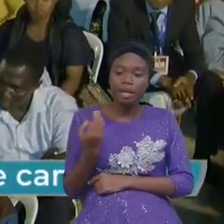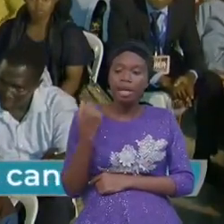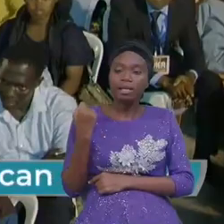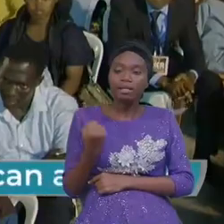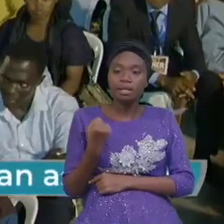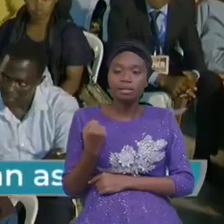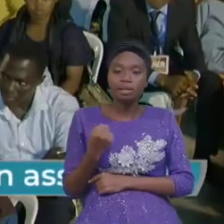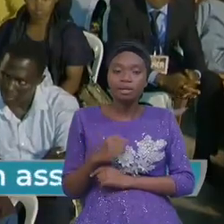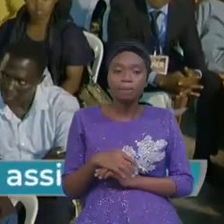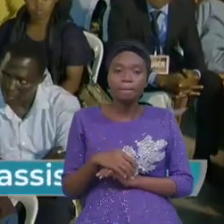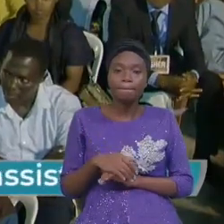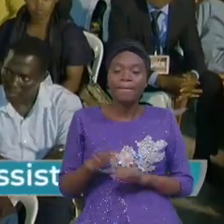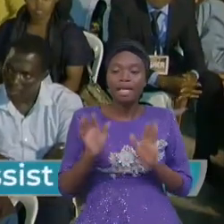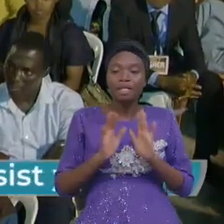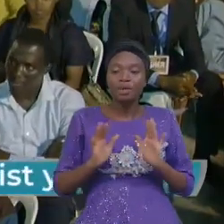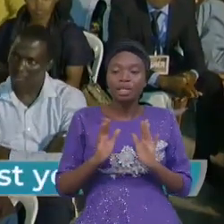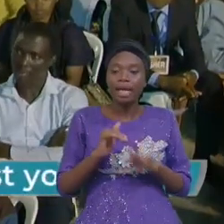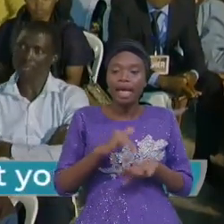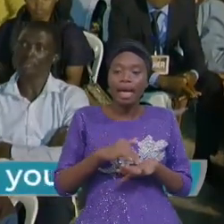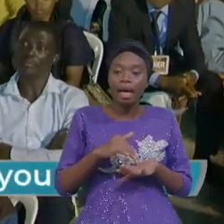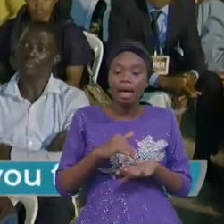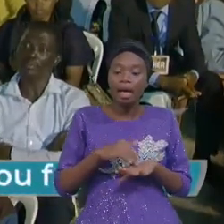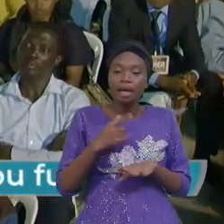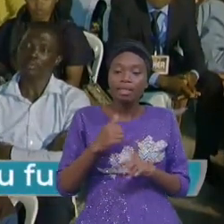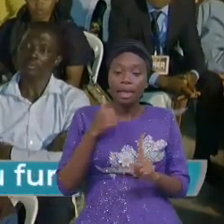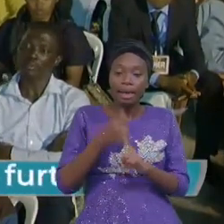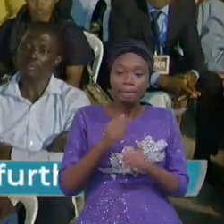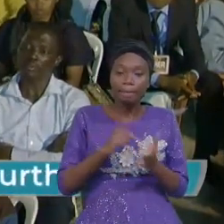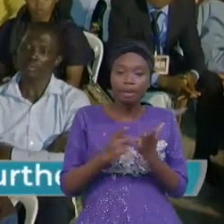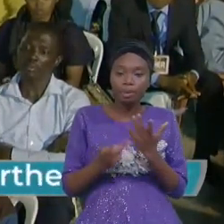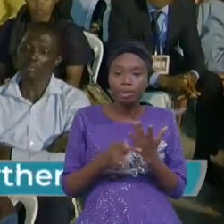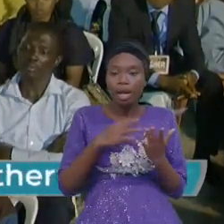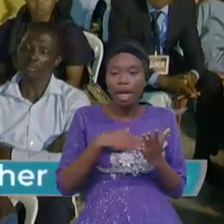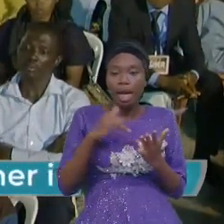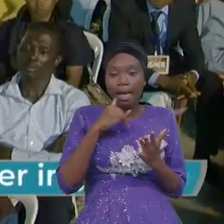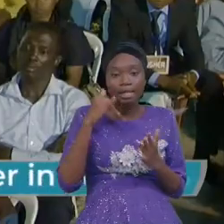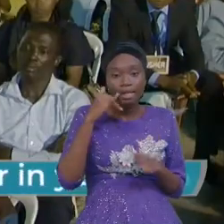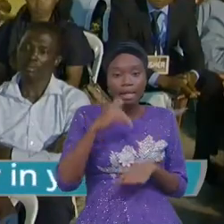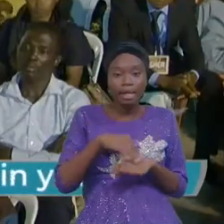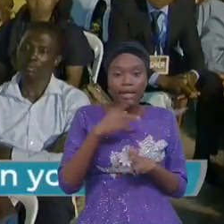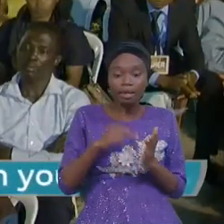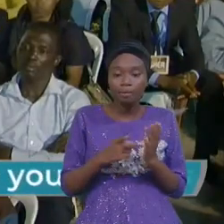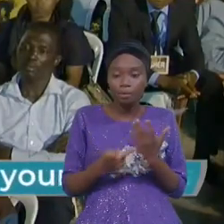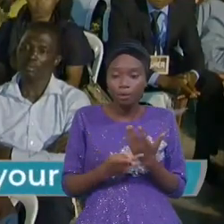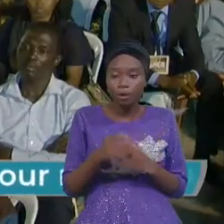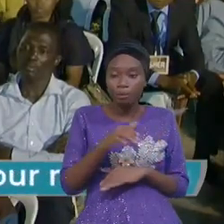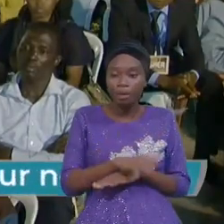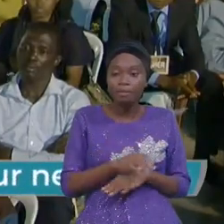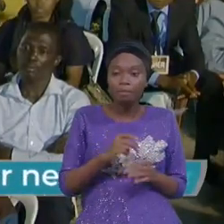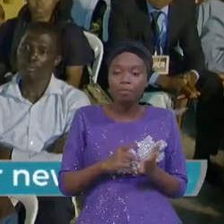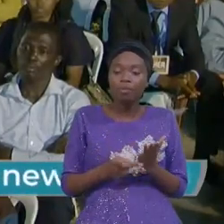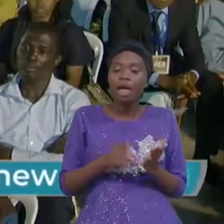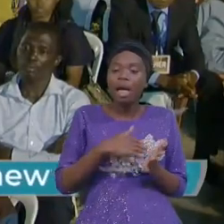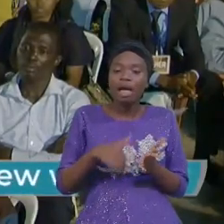Saturday at the Impact Program, and yesterday at the Crusade, and those of you